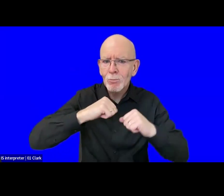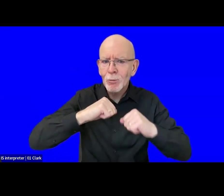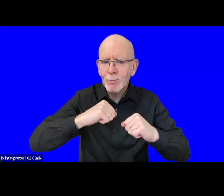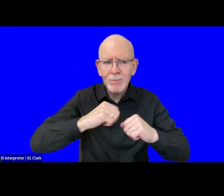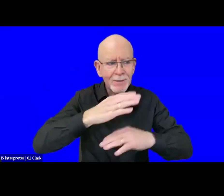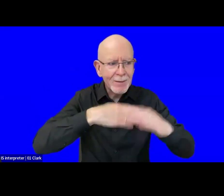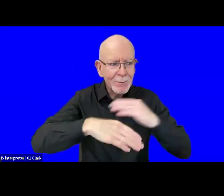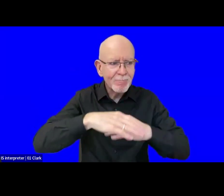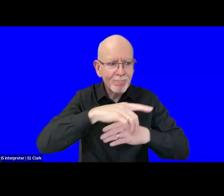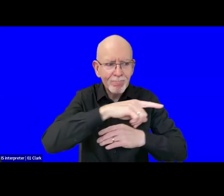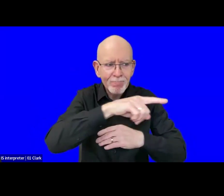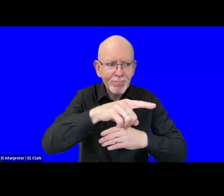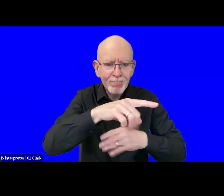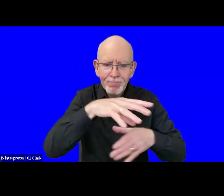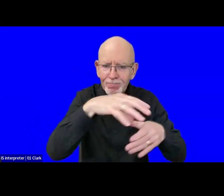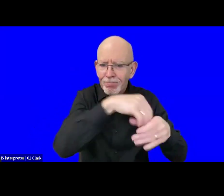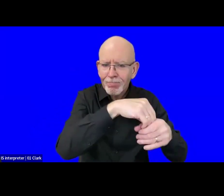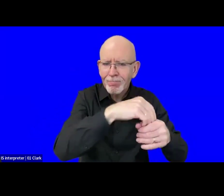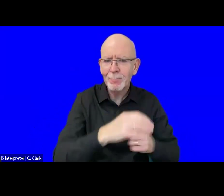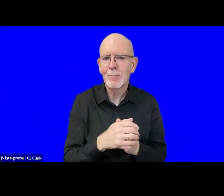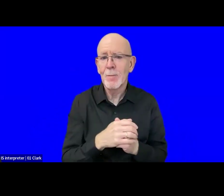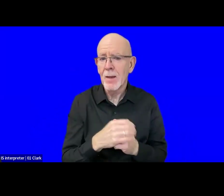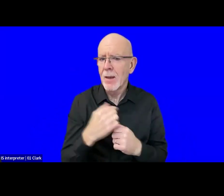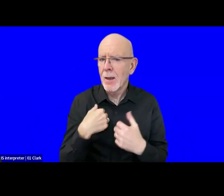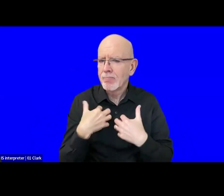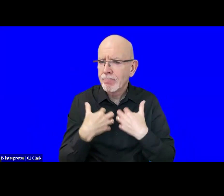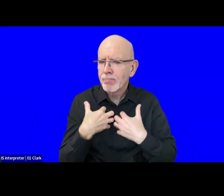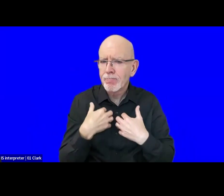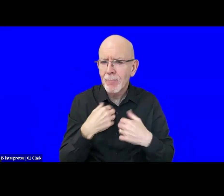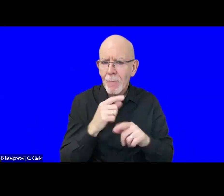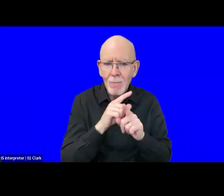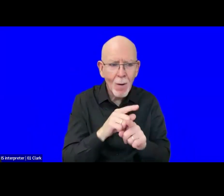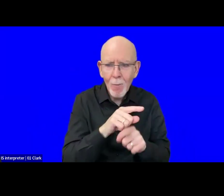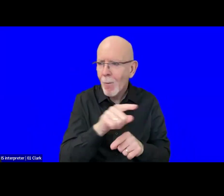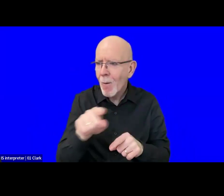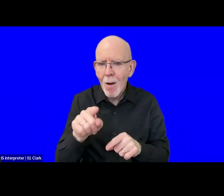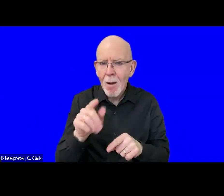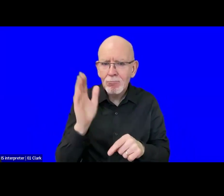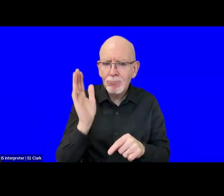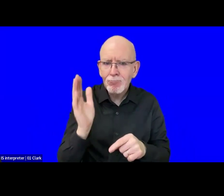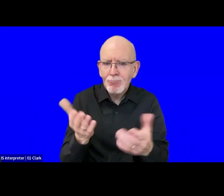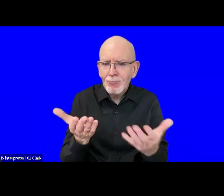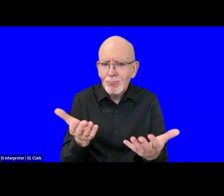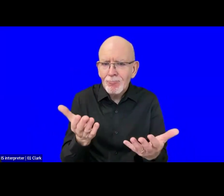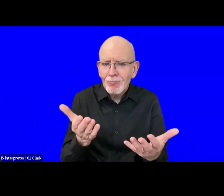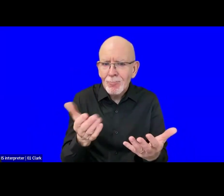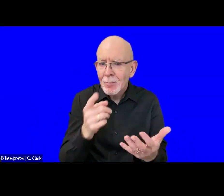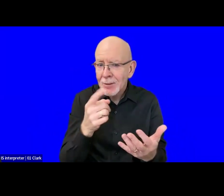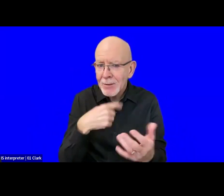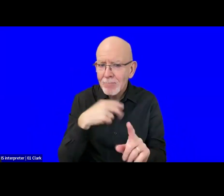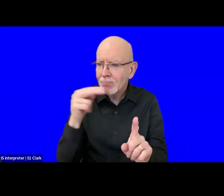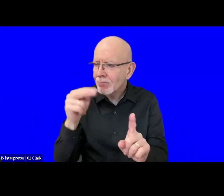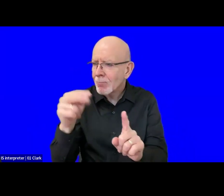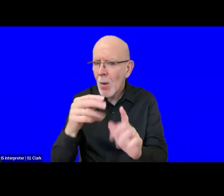point of view of the policymakers, sometimes the easy question can be asked based on all this